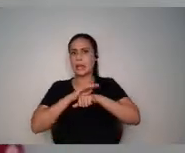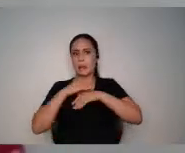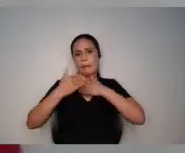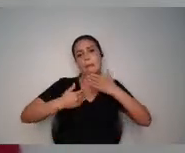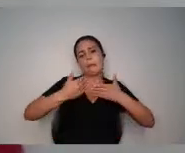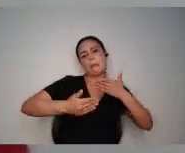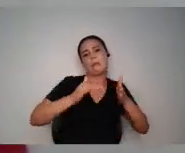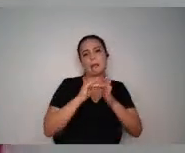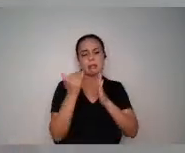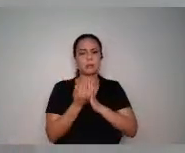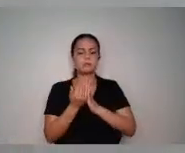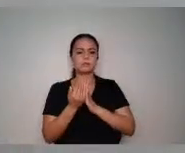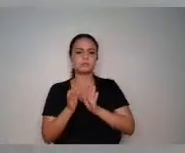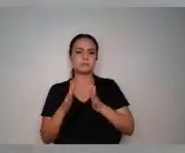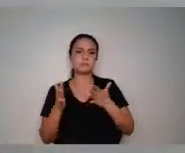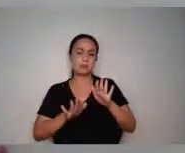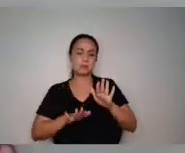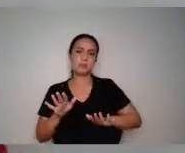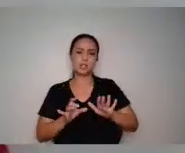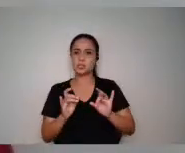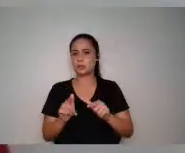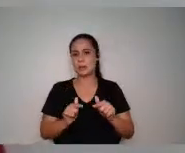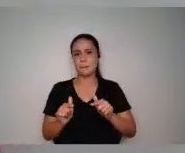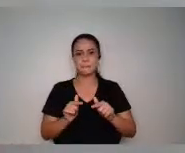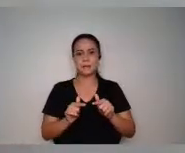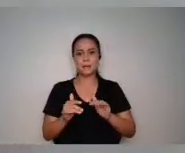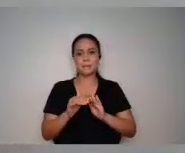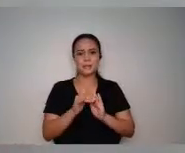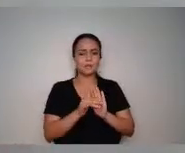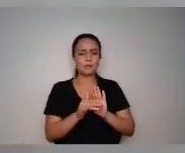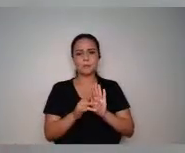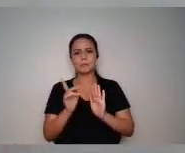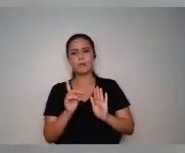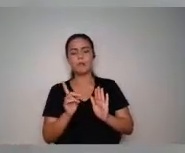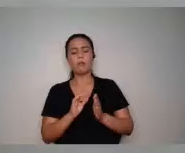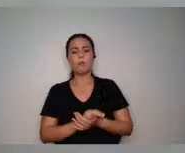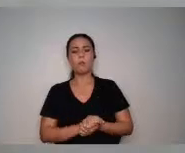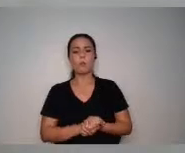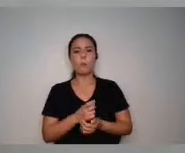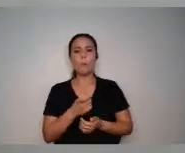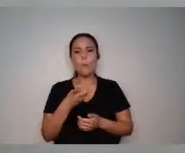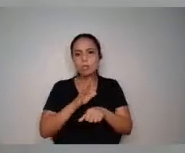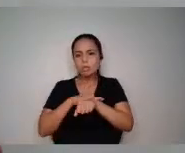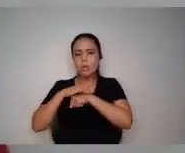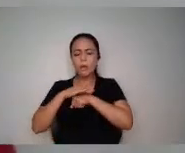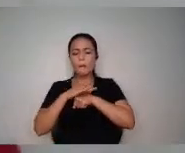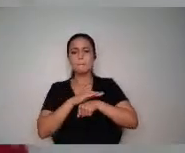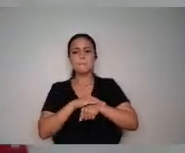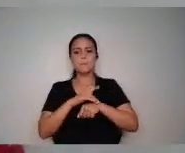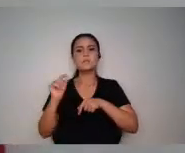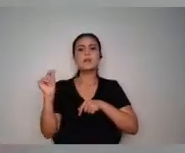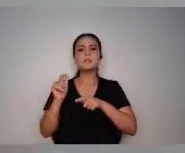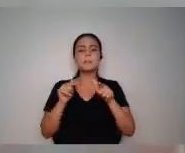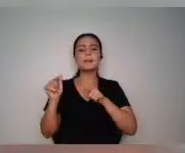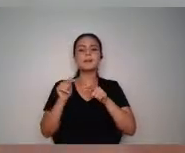people use their cell phone all the time, they think it is natural to be available for work all day long.